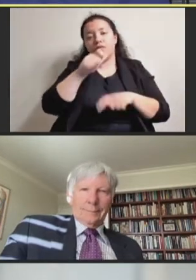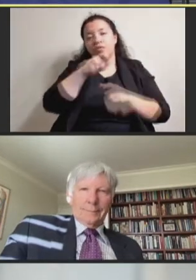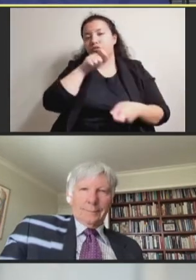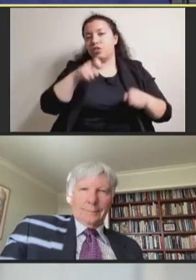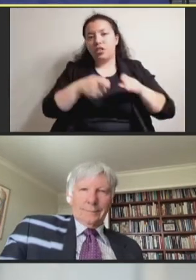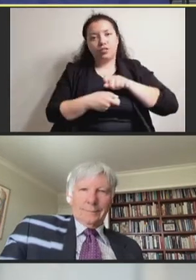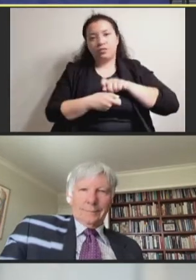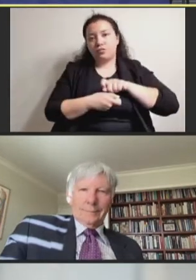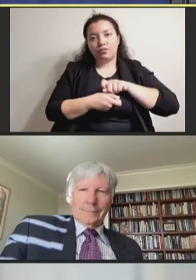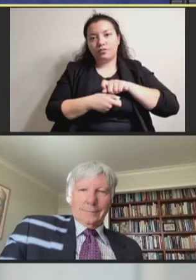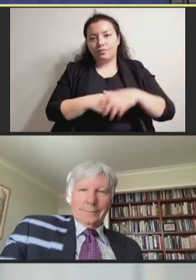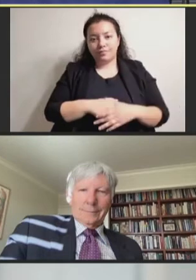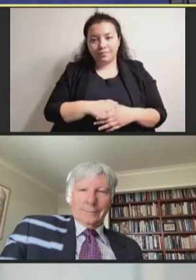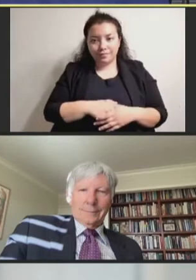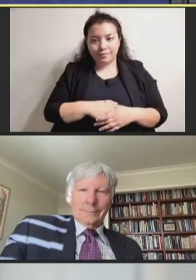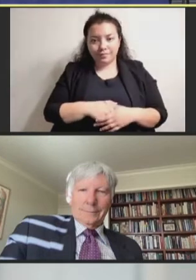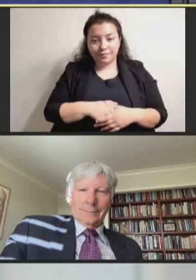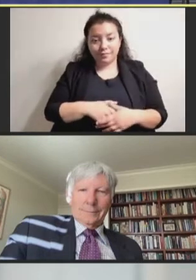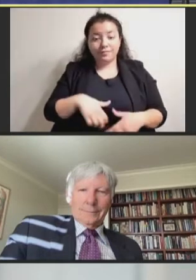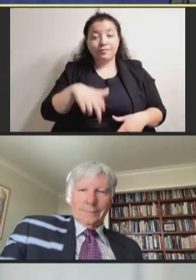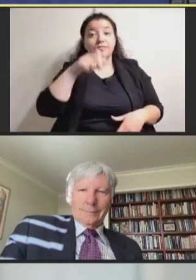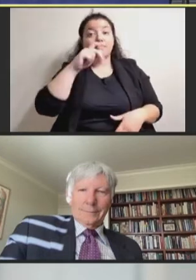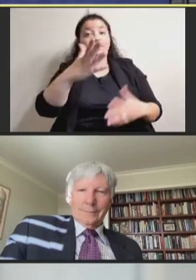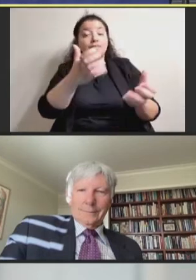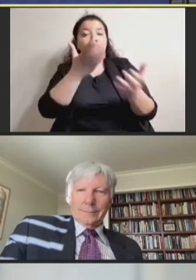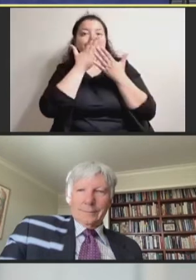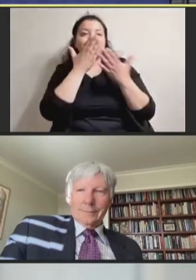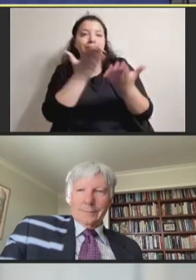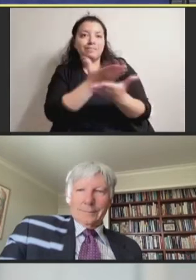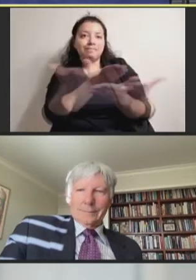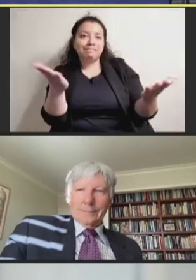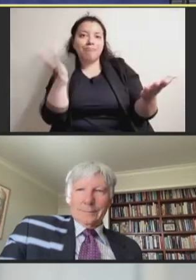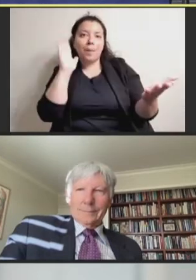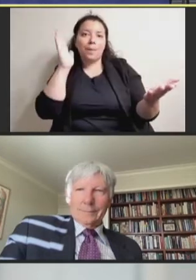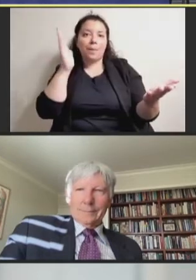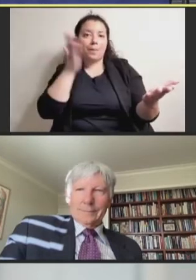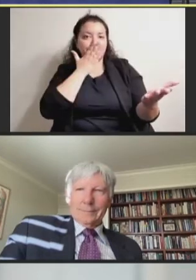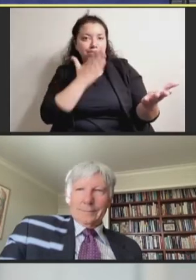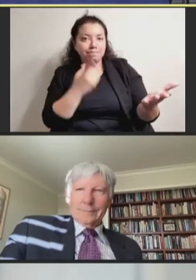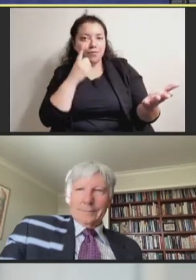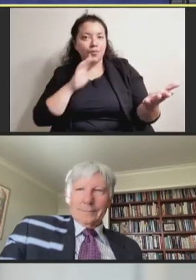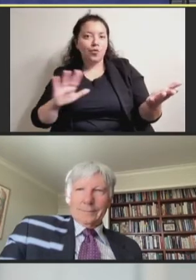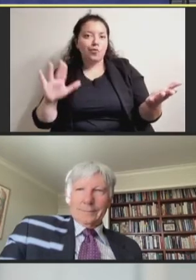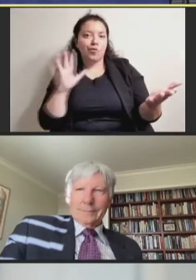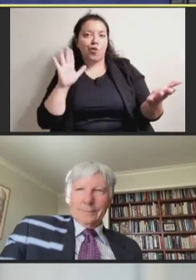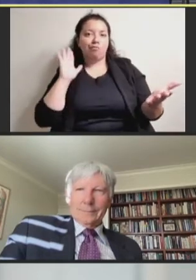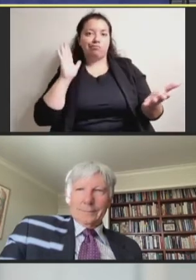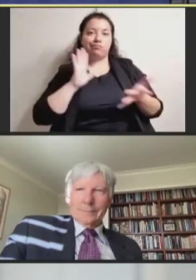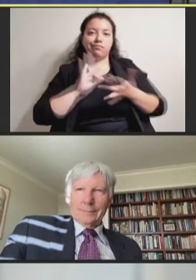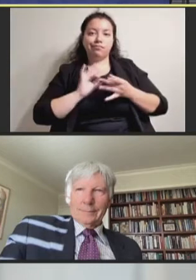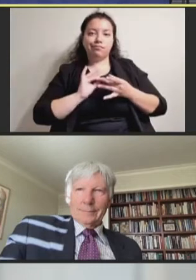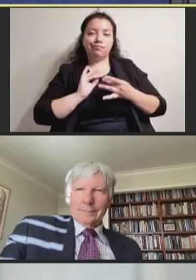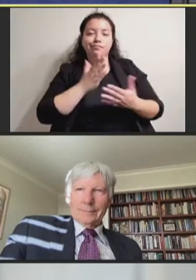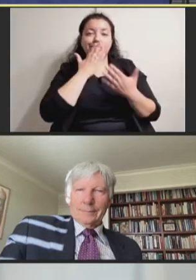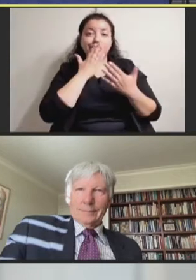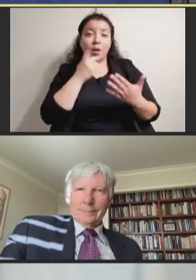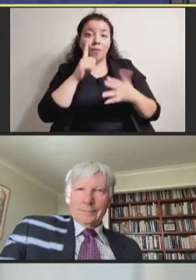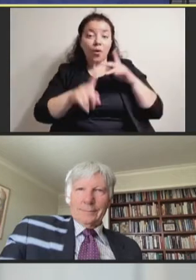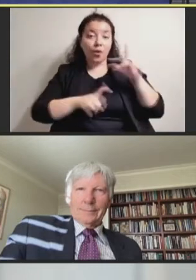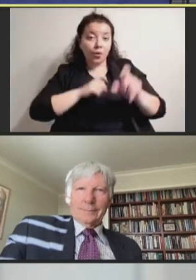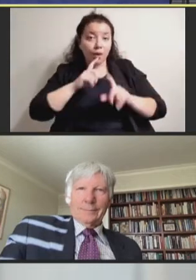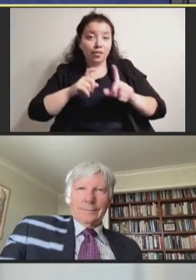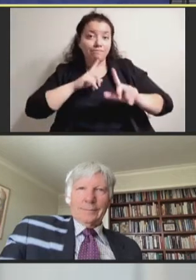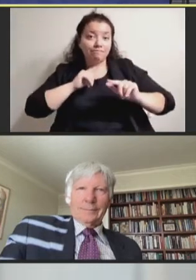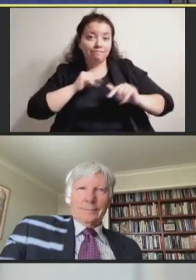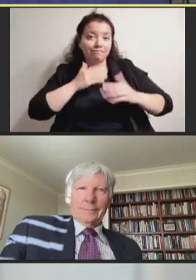All right, well, I want to thank the members of this panel. Thank you all for your presentations. Thank you for your questions. We